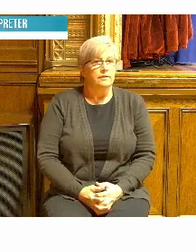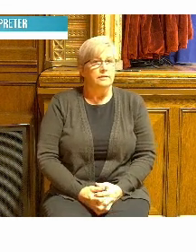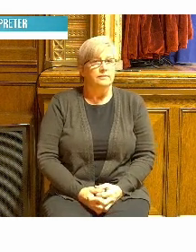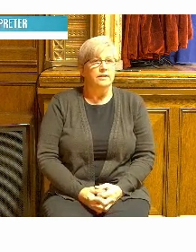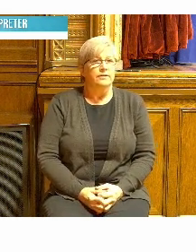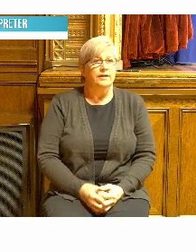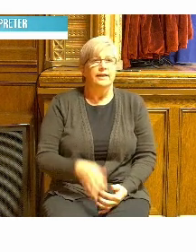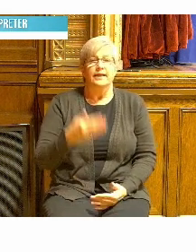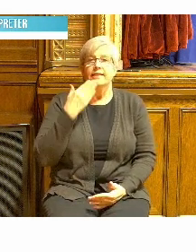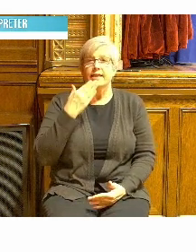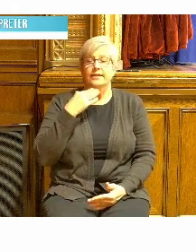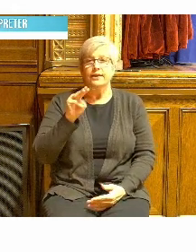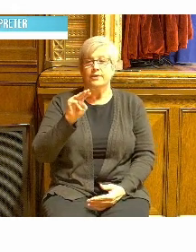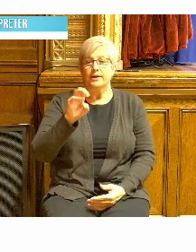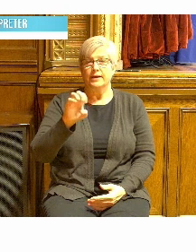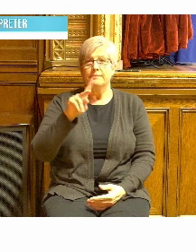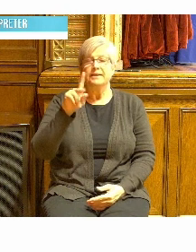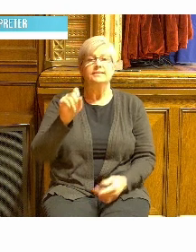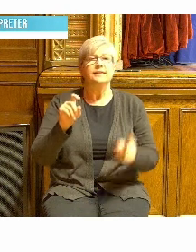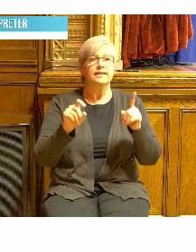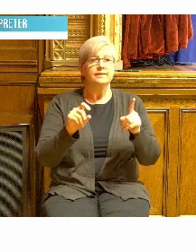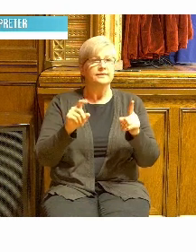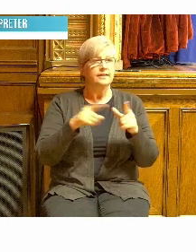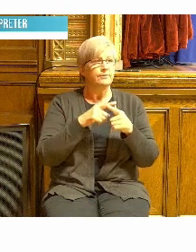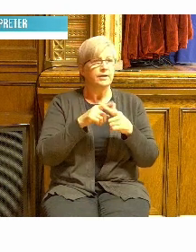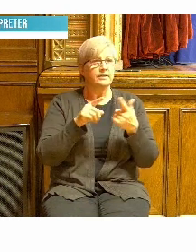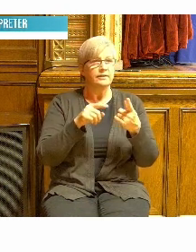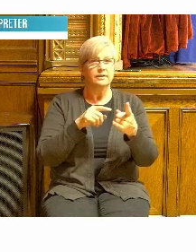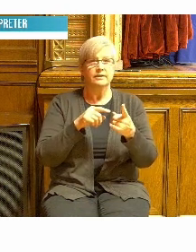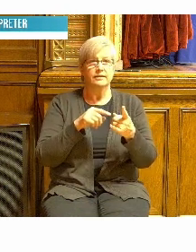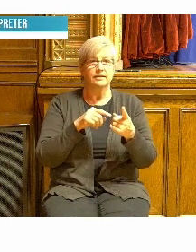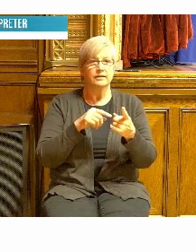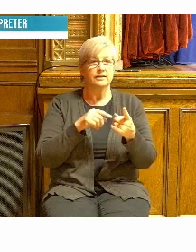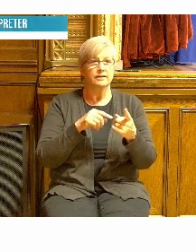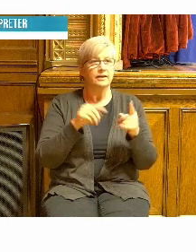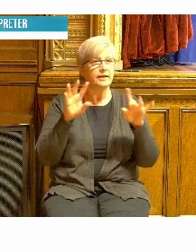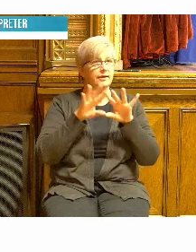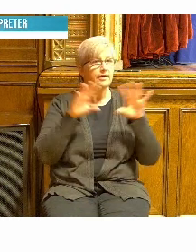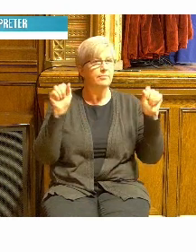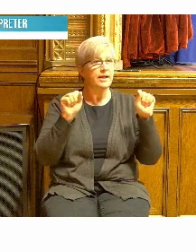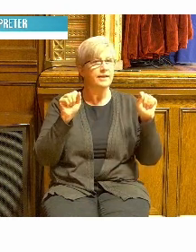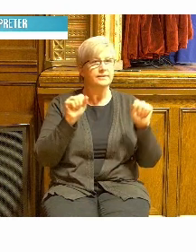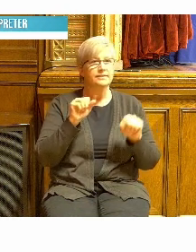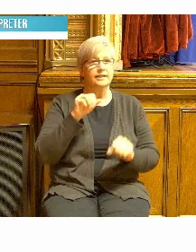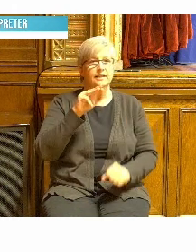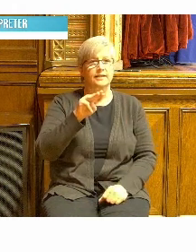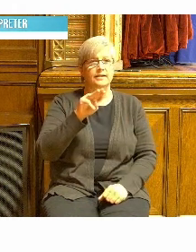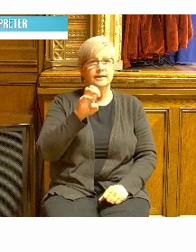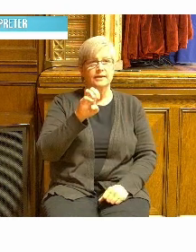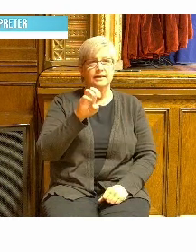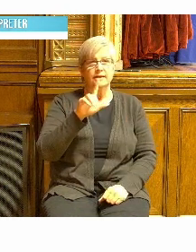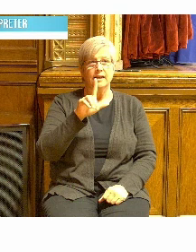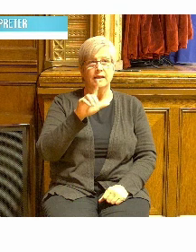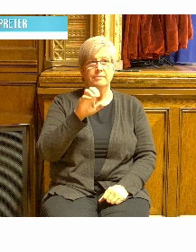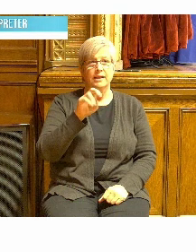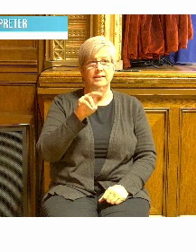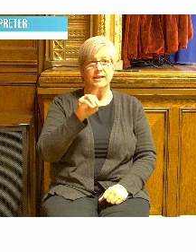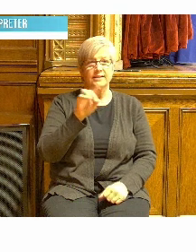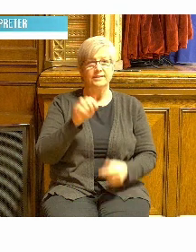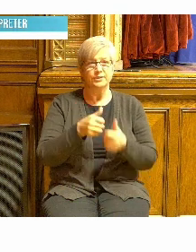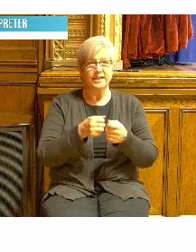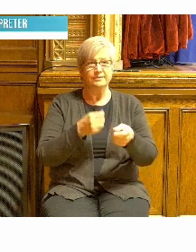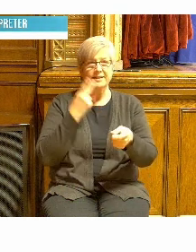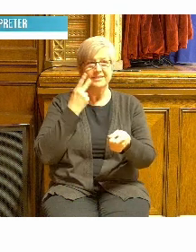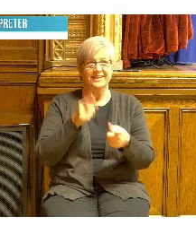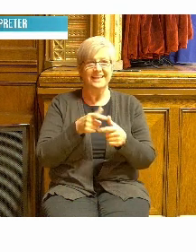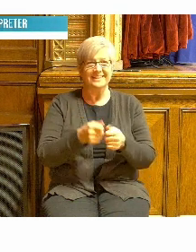Thank you, Assemblymember Meeks. I just want to make room for President Melendez, who's here. I did text you. I don't think you saw